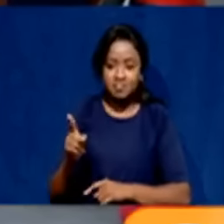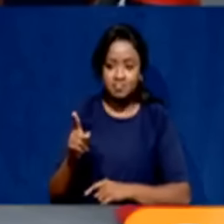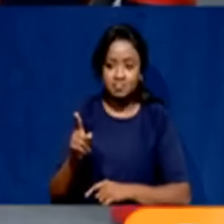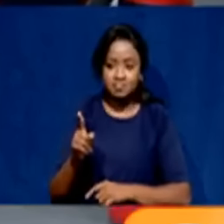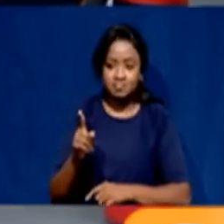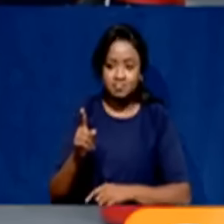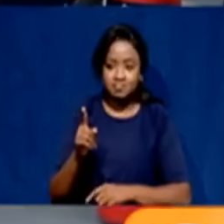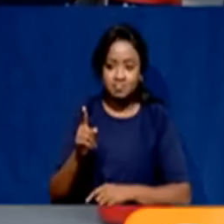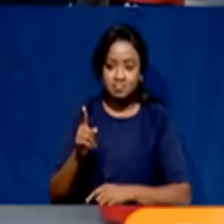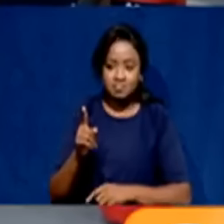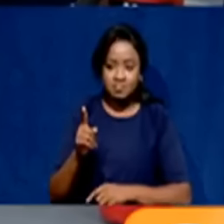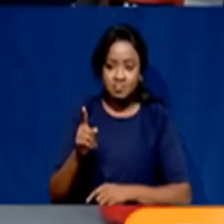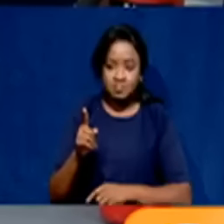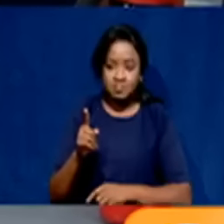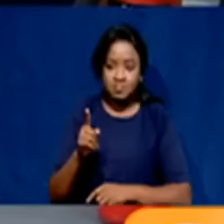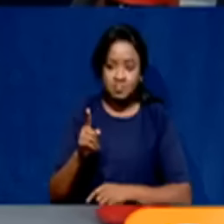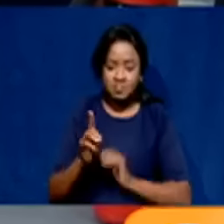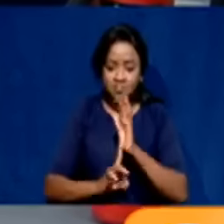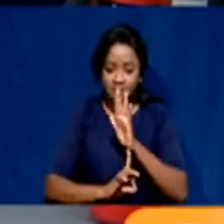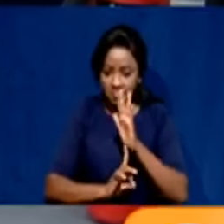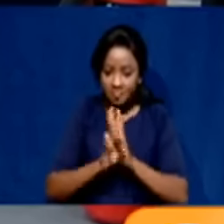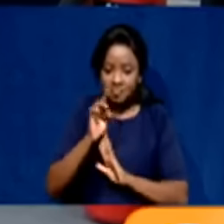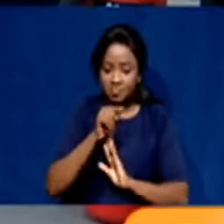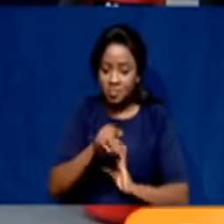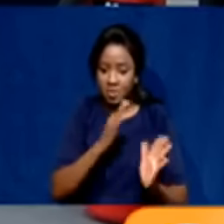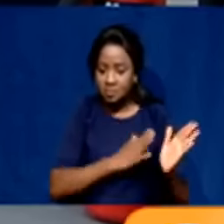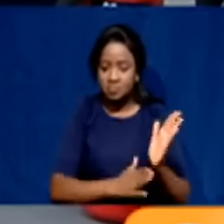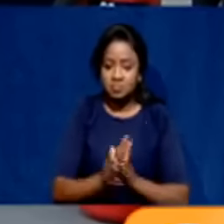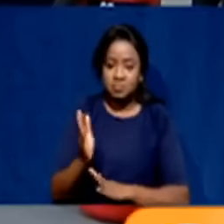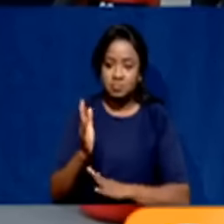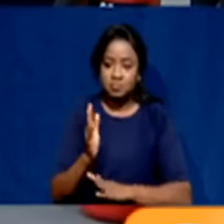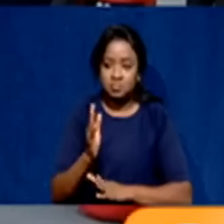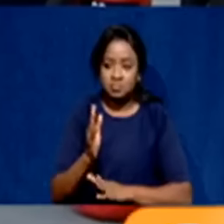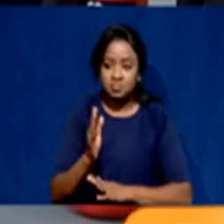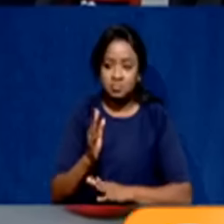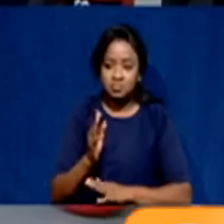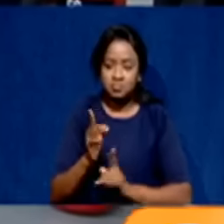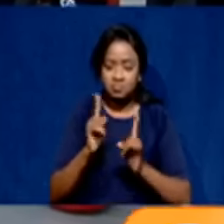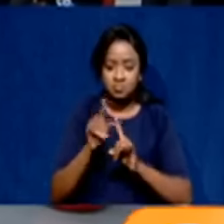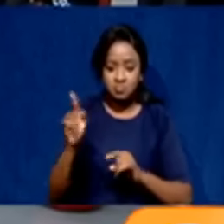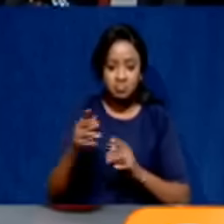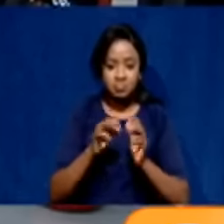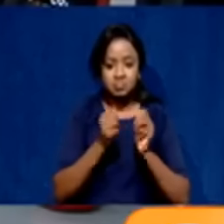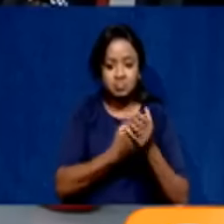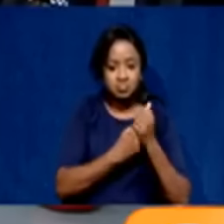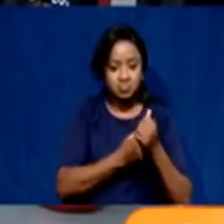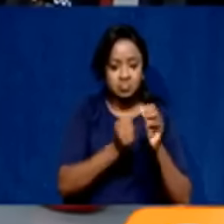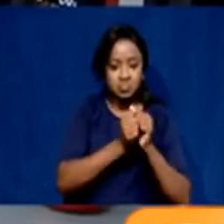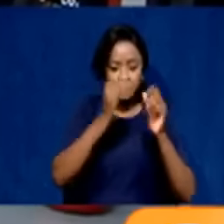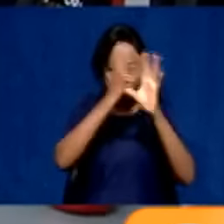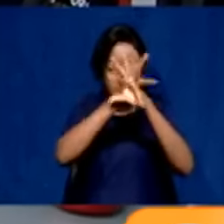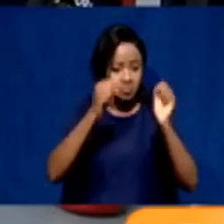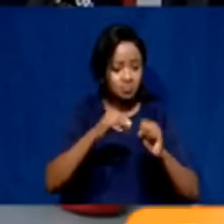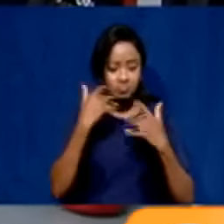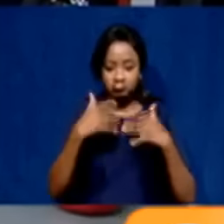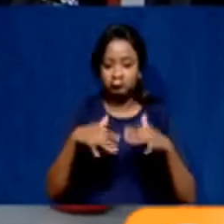know, developing this plan. And the kind of partnership between David and the president is unbelievable, you